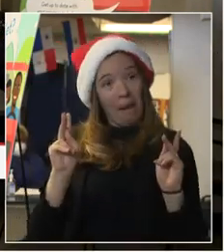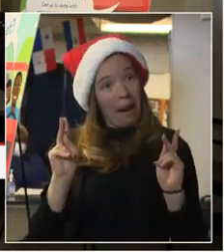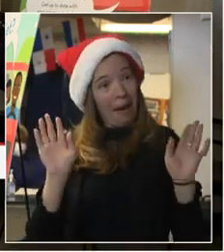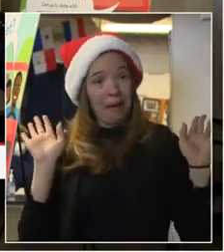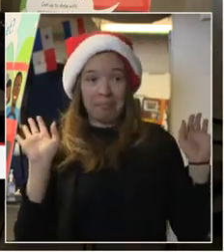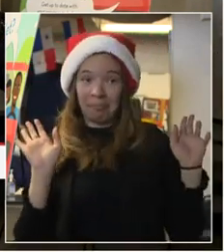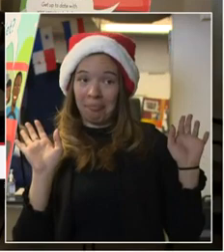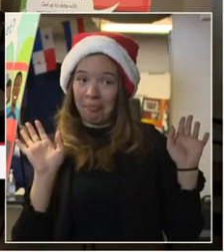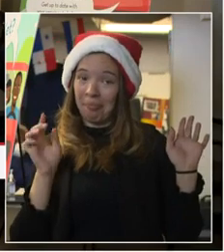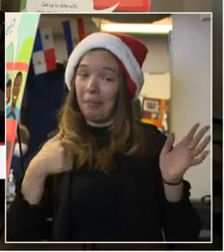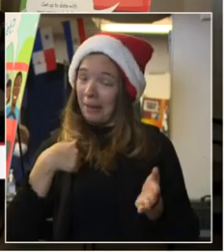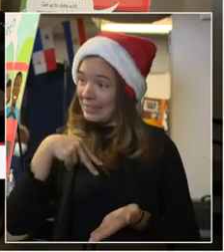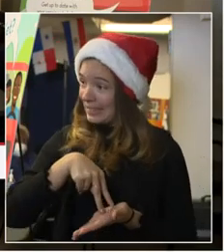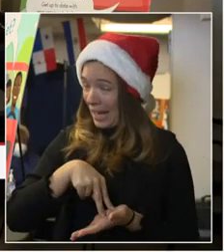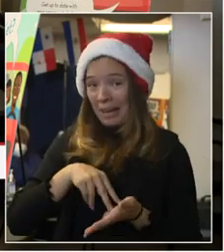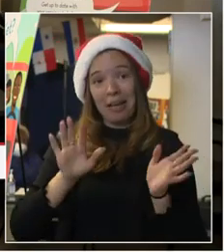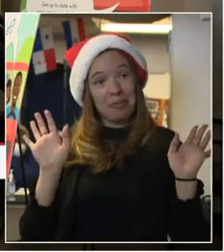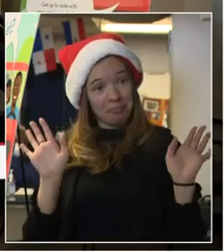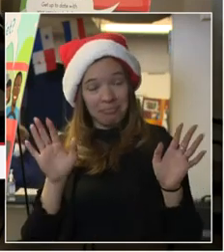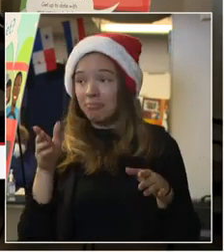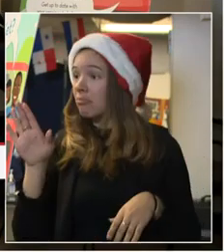Yes. Any questions?